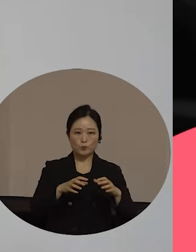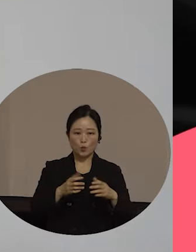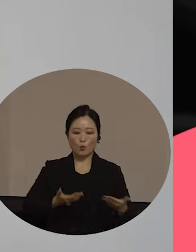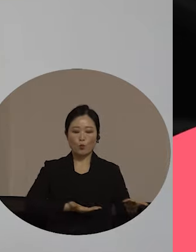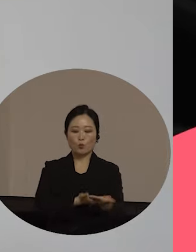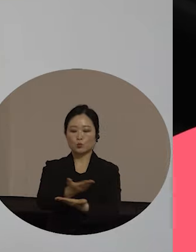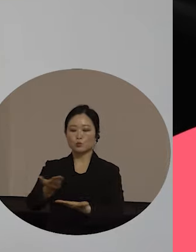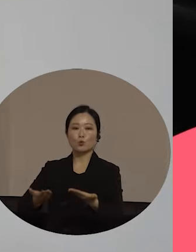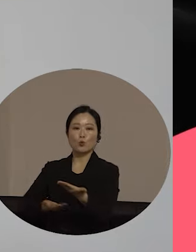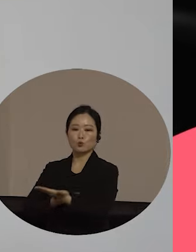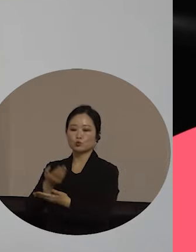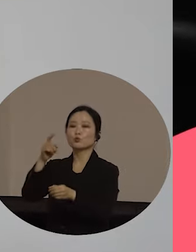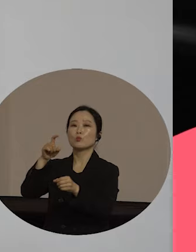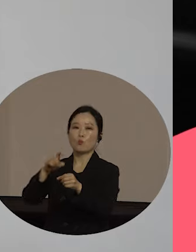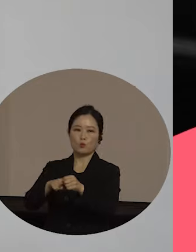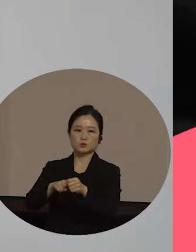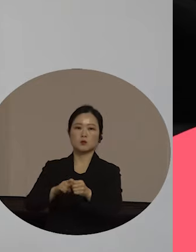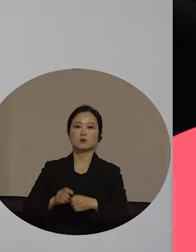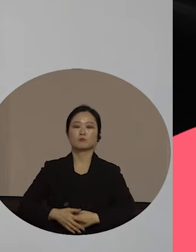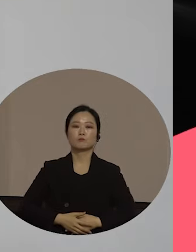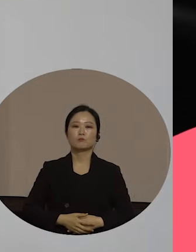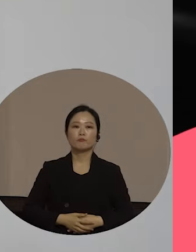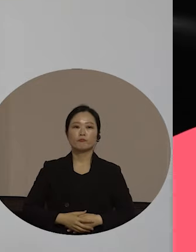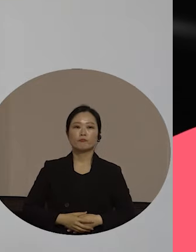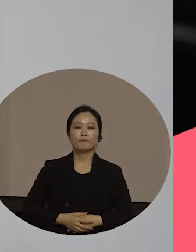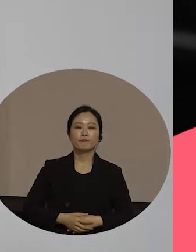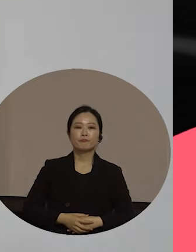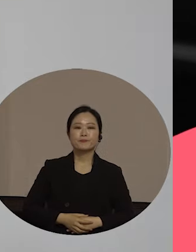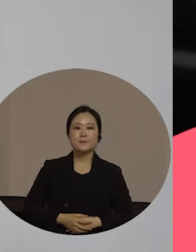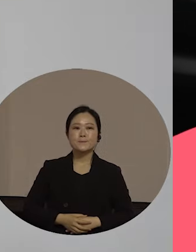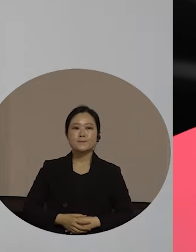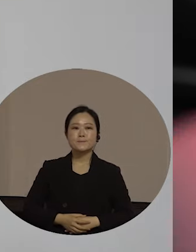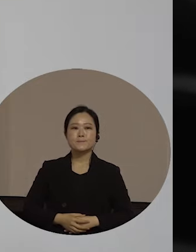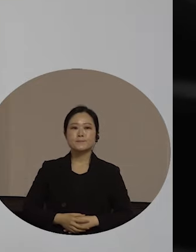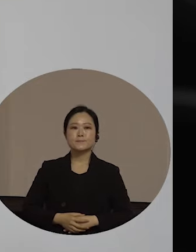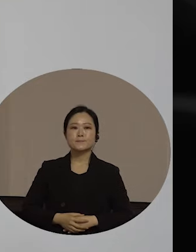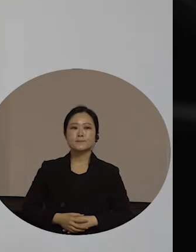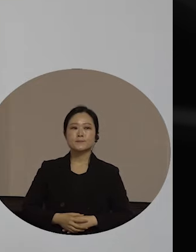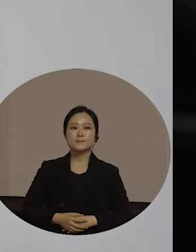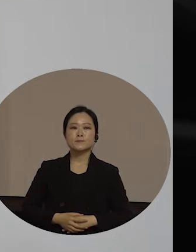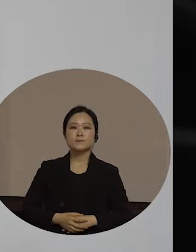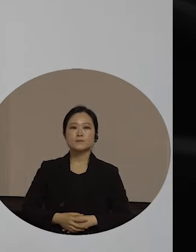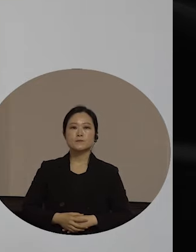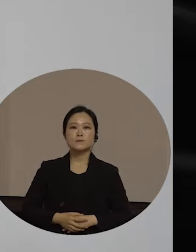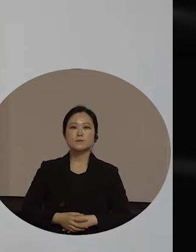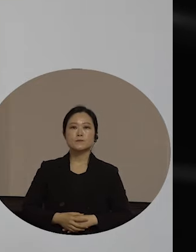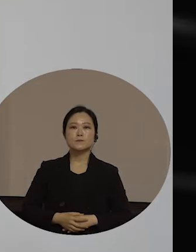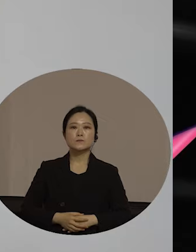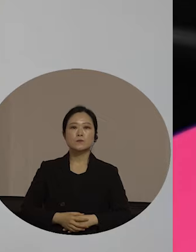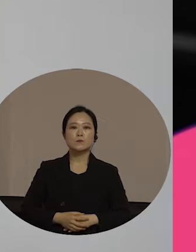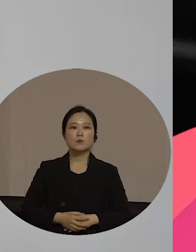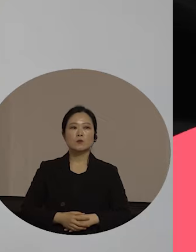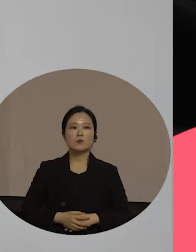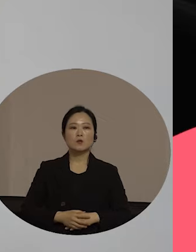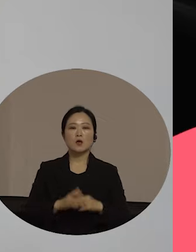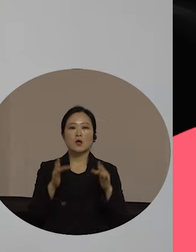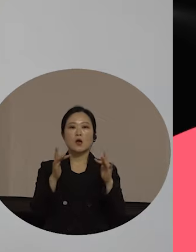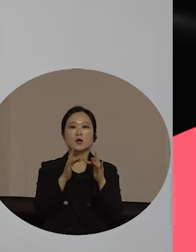both physical and digital forms and online conversations, fostering mutual understanding, respect,